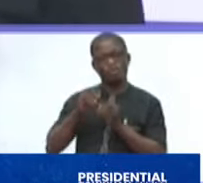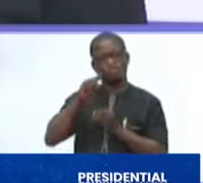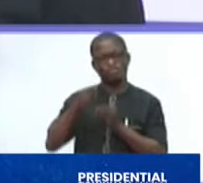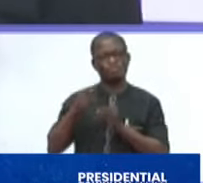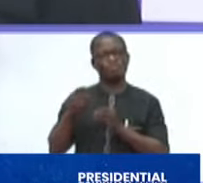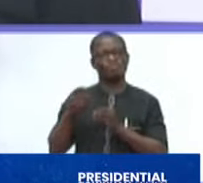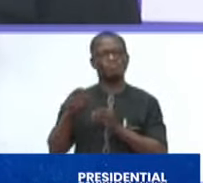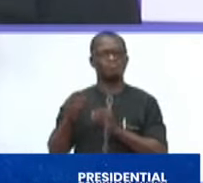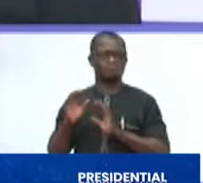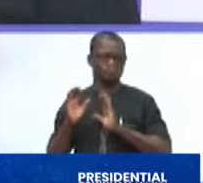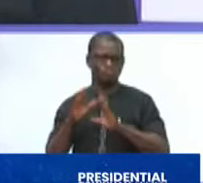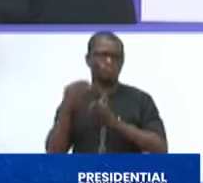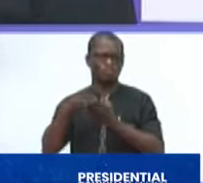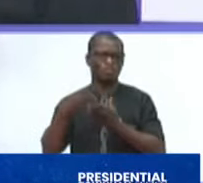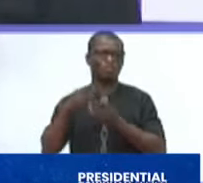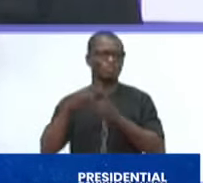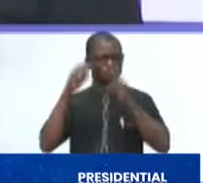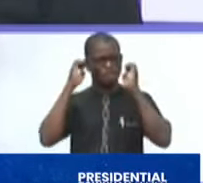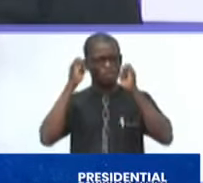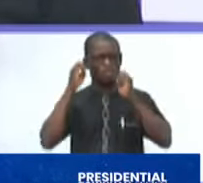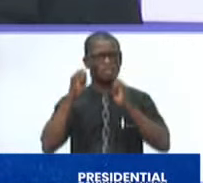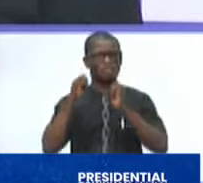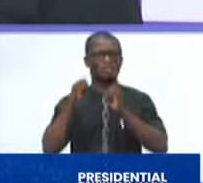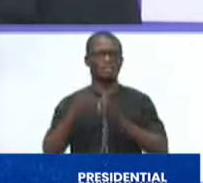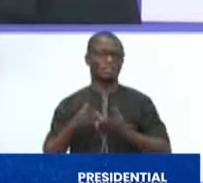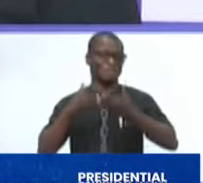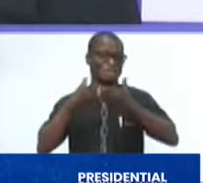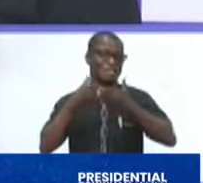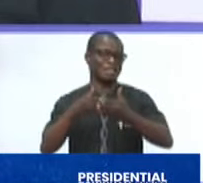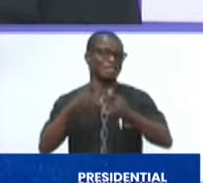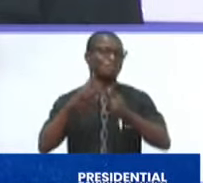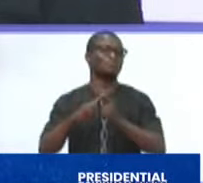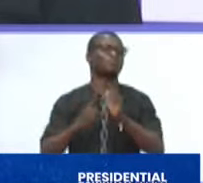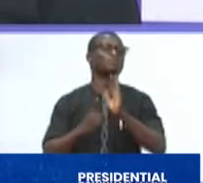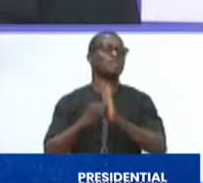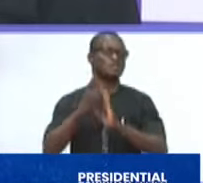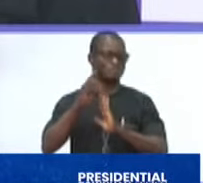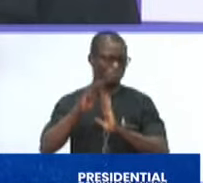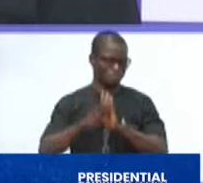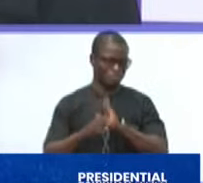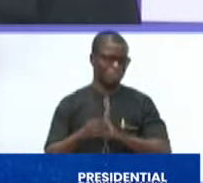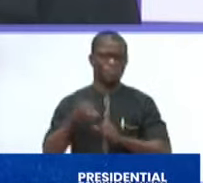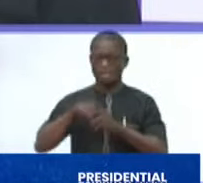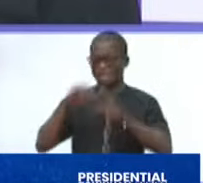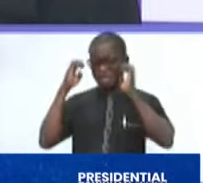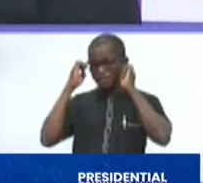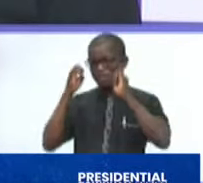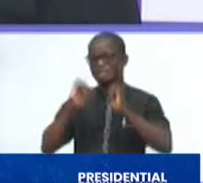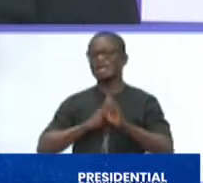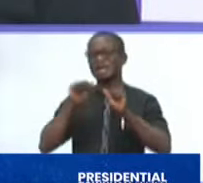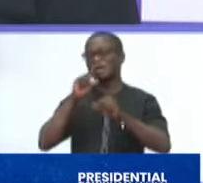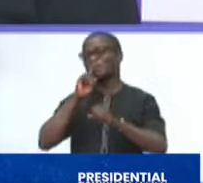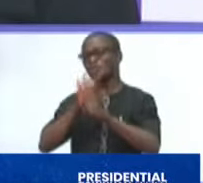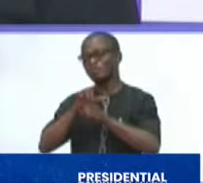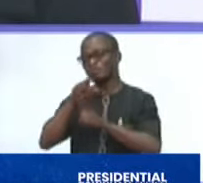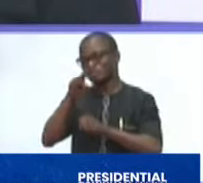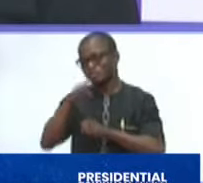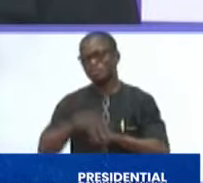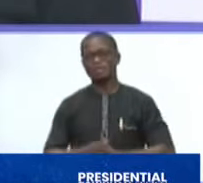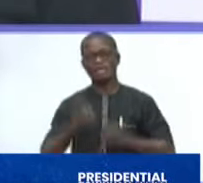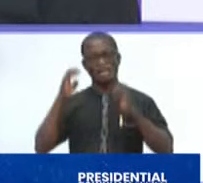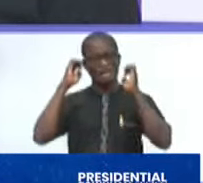education, the better your development. So education, I can assure you, education and